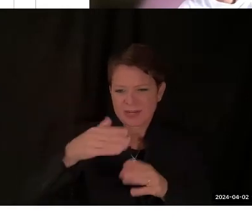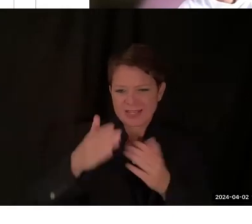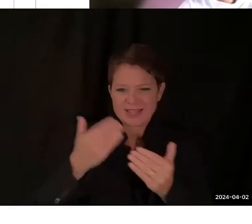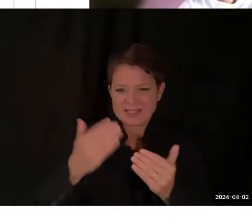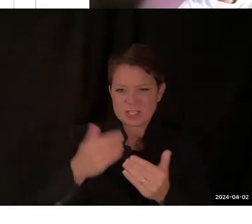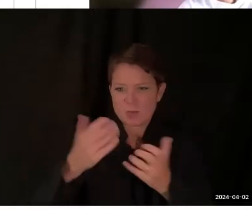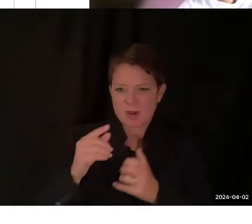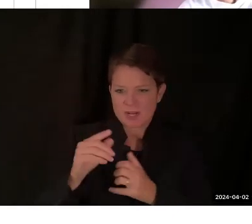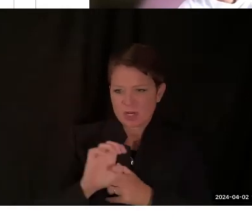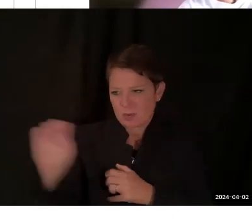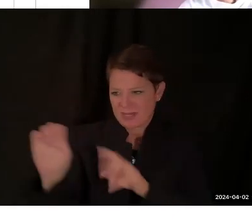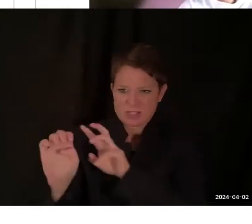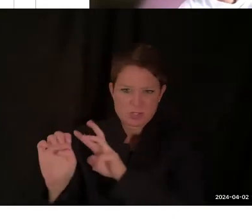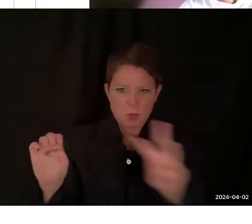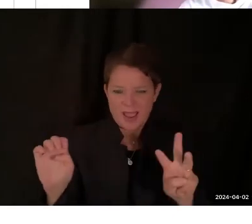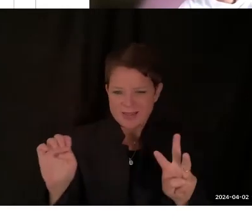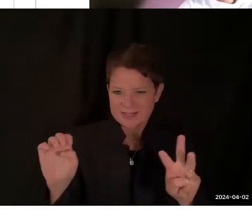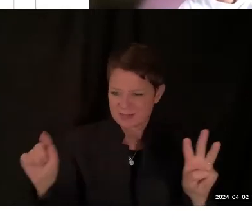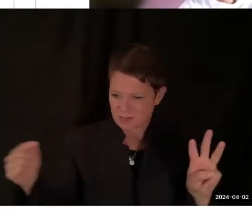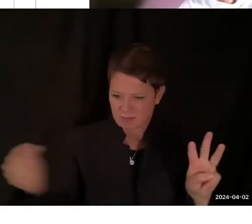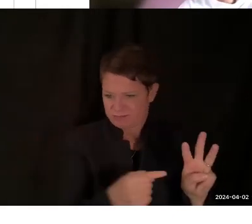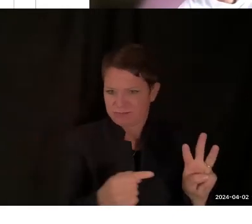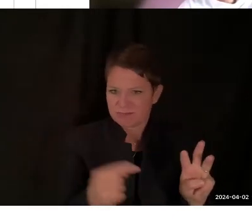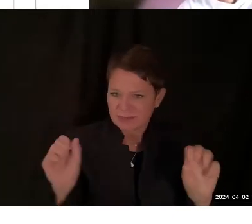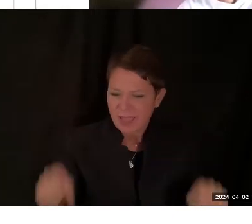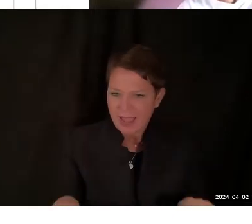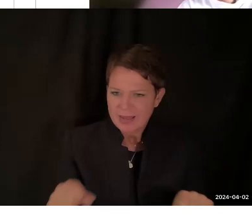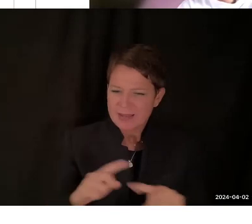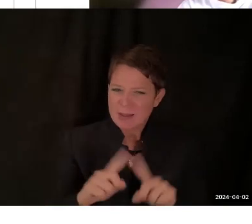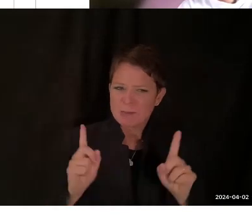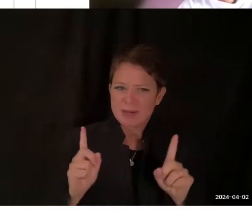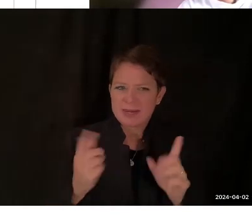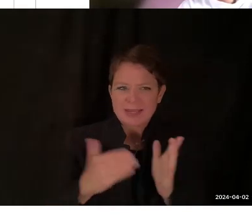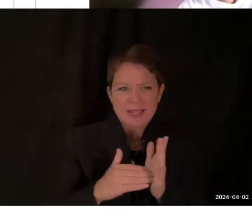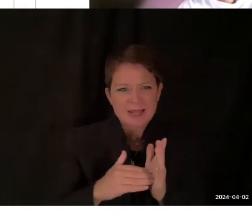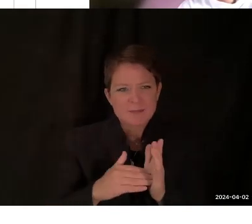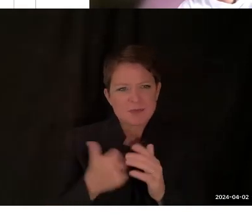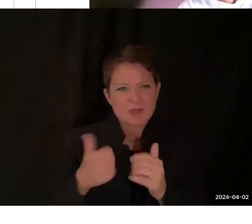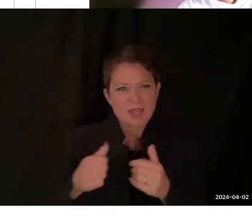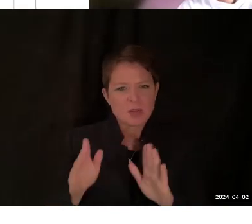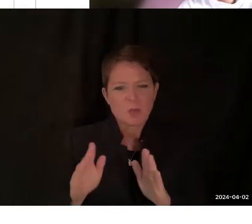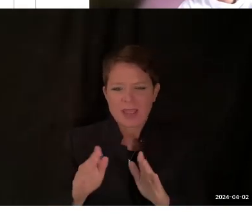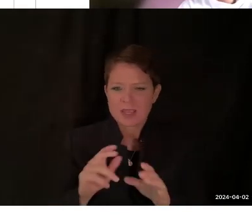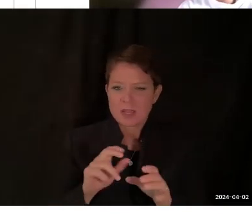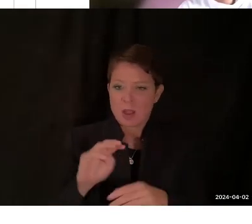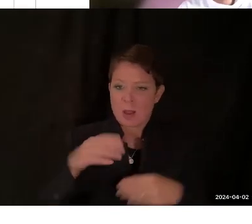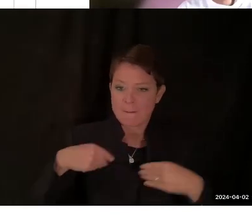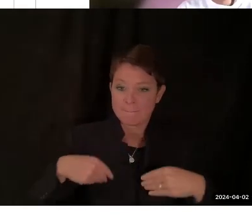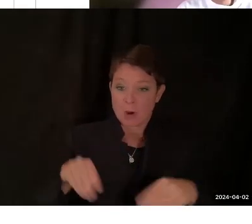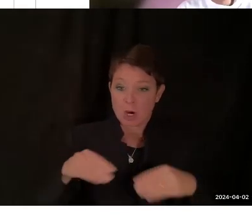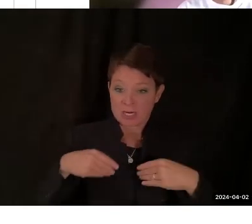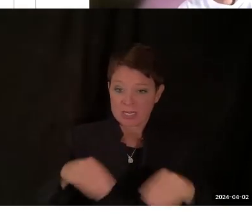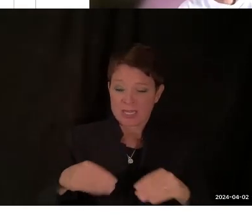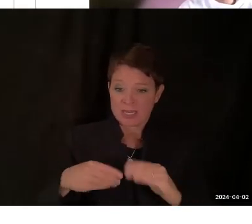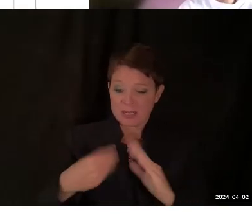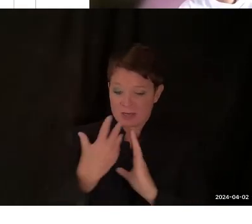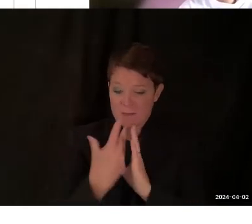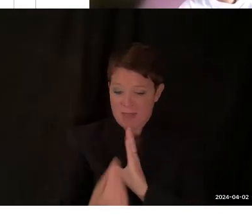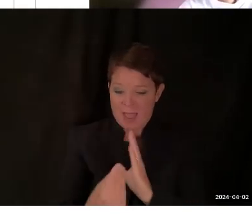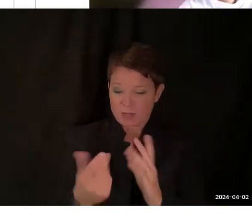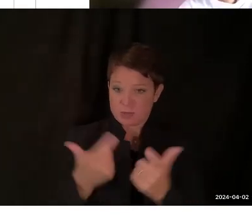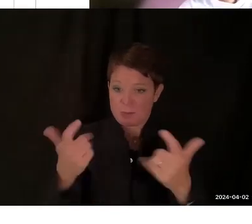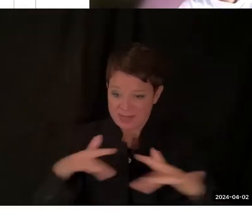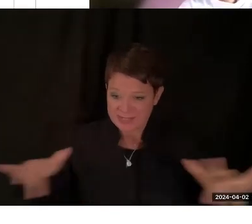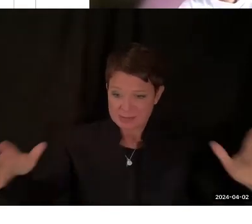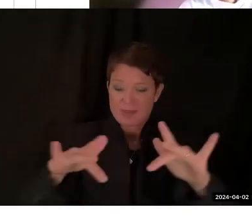from east to west. But you know, if there were a way to come off of Market Street, come into a grand open space, and then see